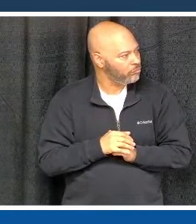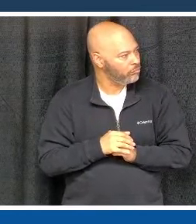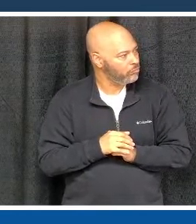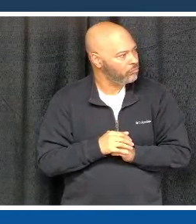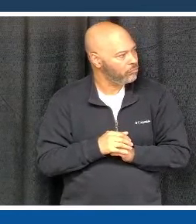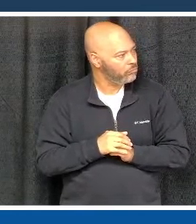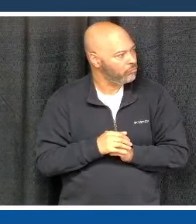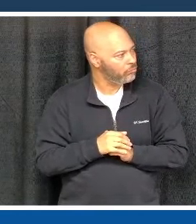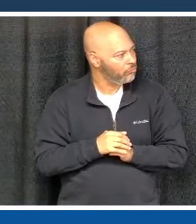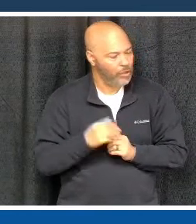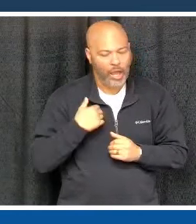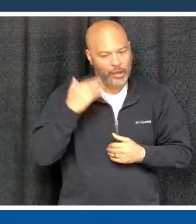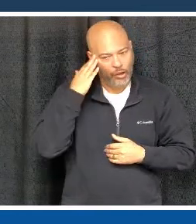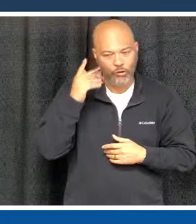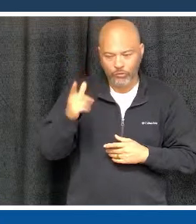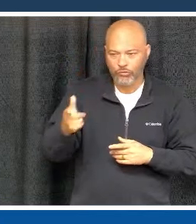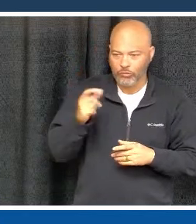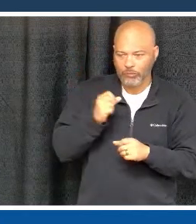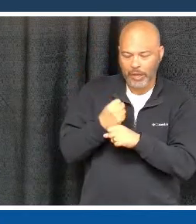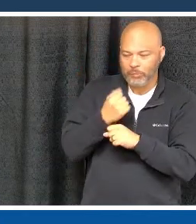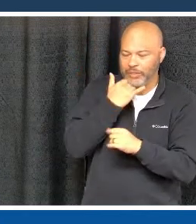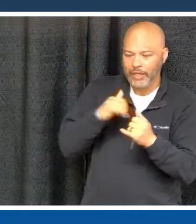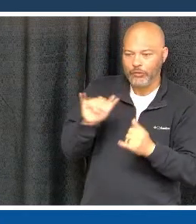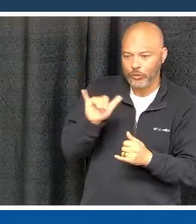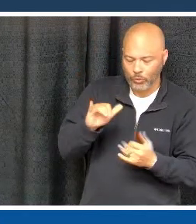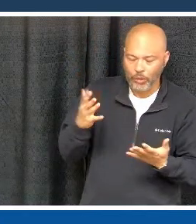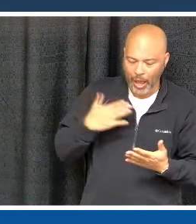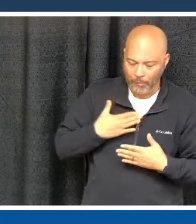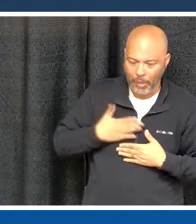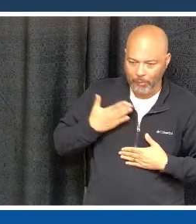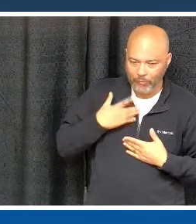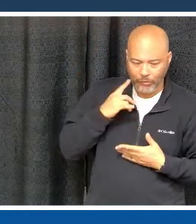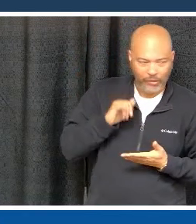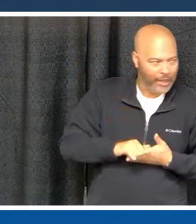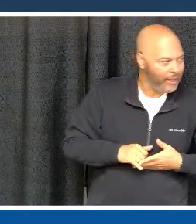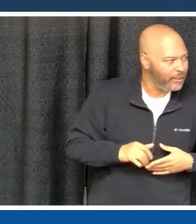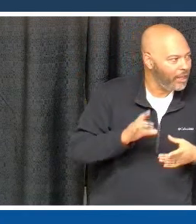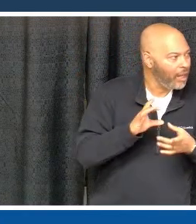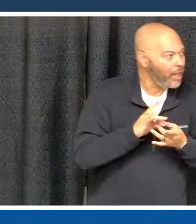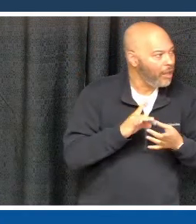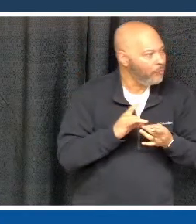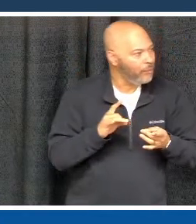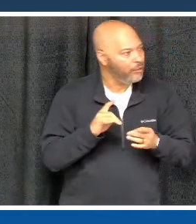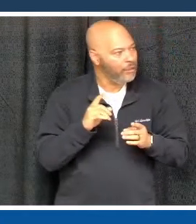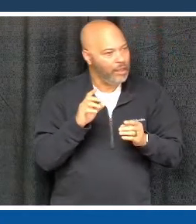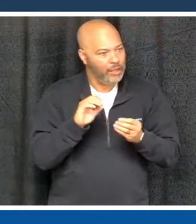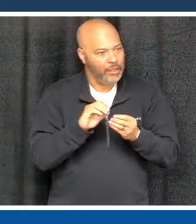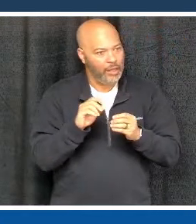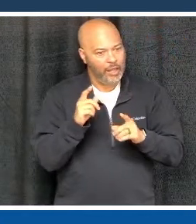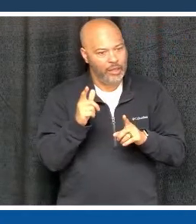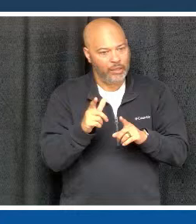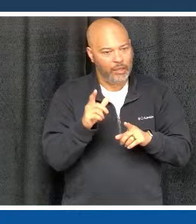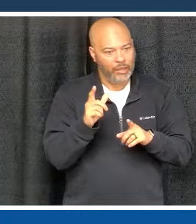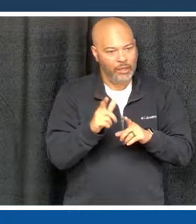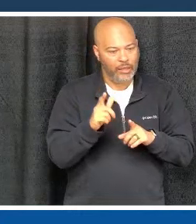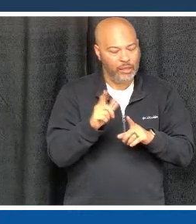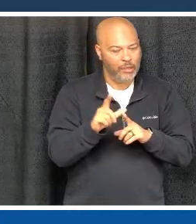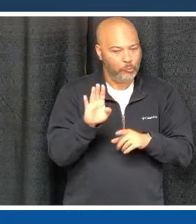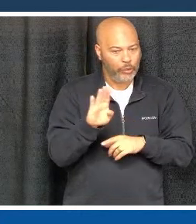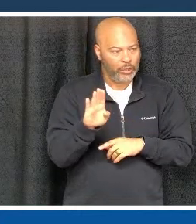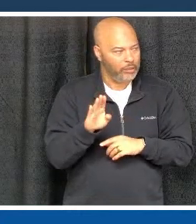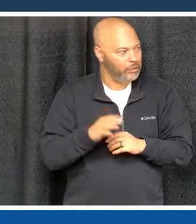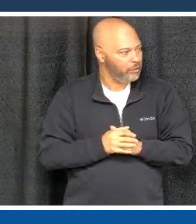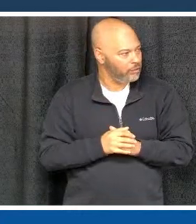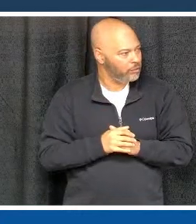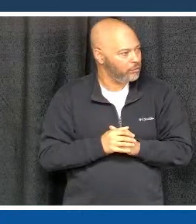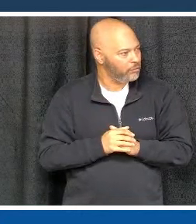all right. Nice to know you're human. All right. Comment or question regarding item B, ordinance 74. Councilperson